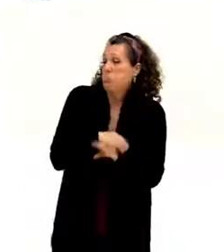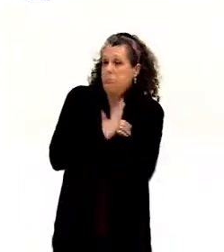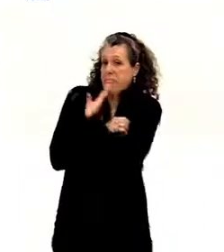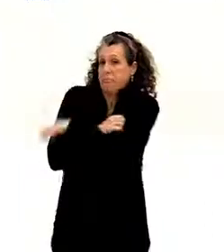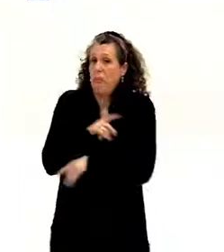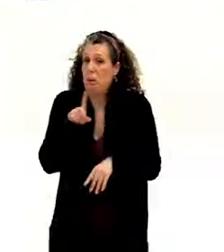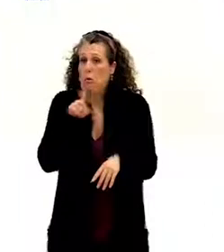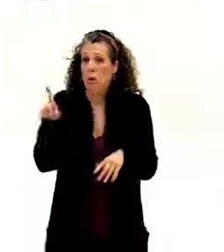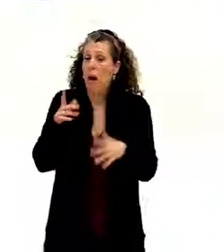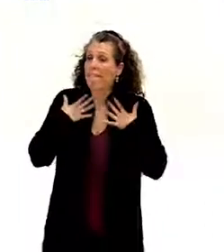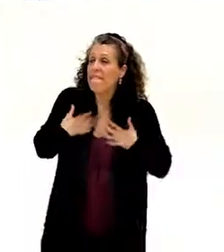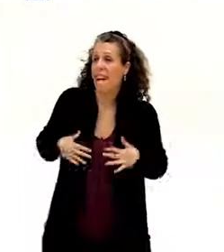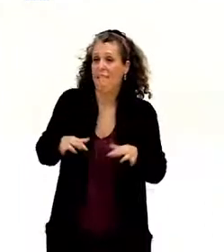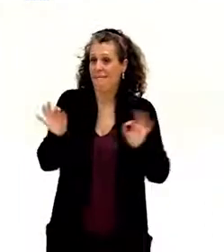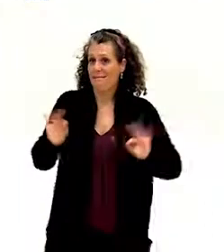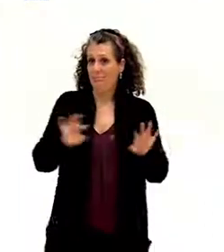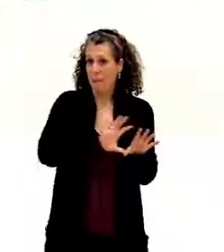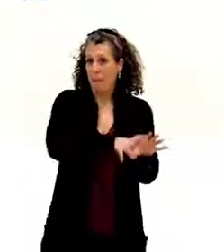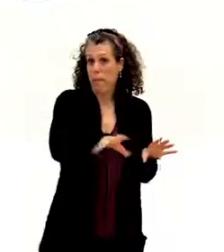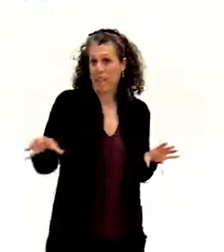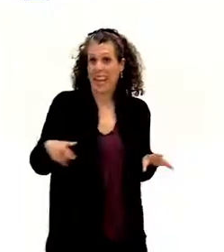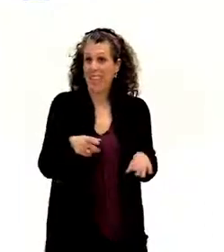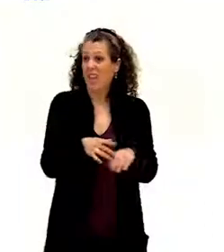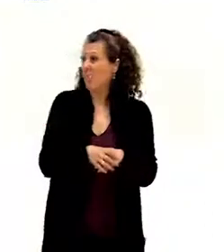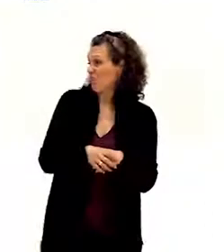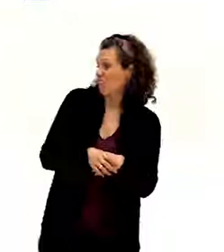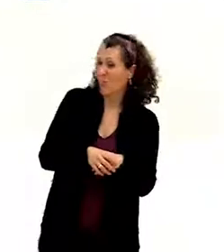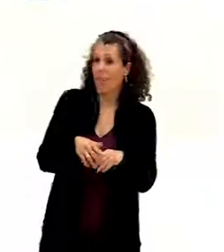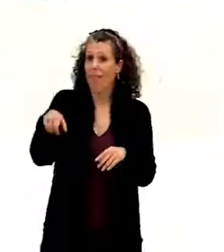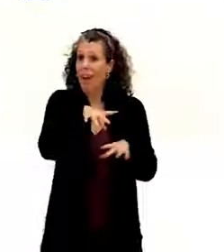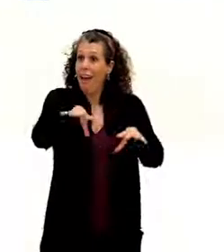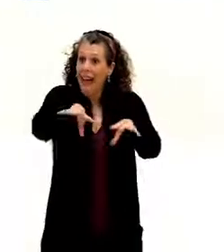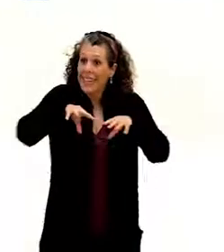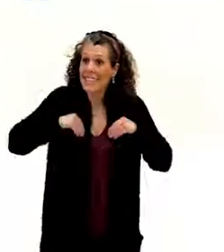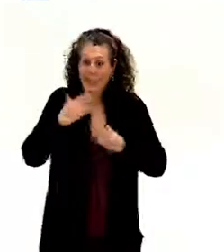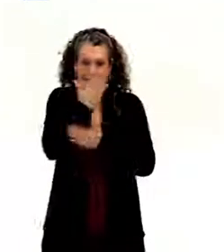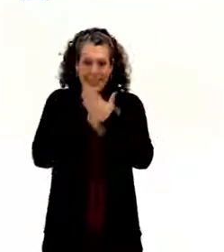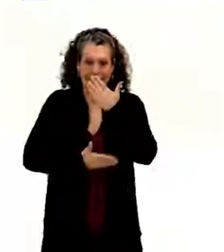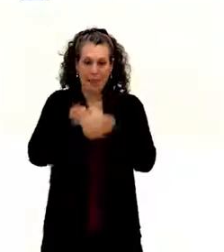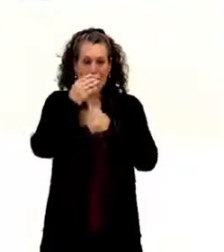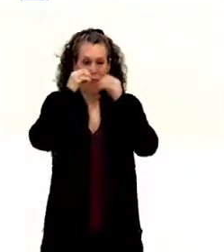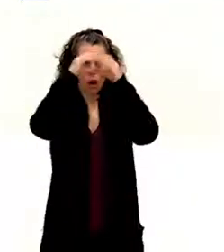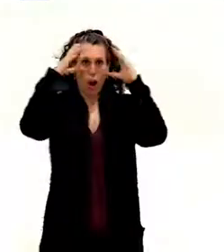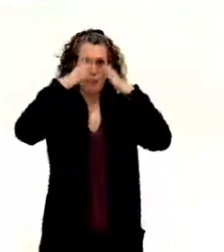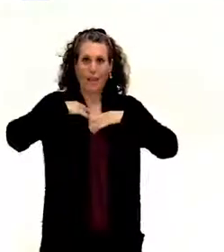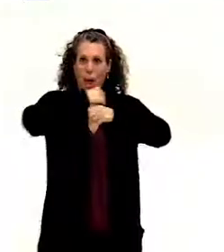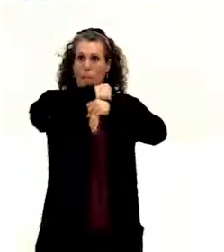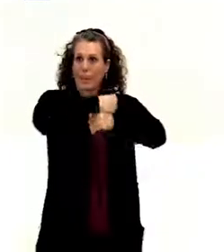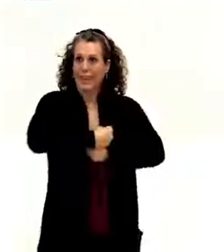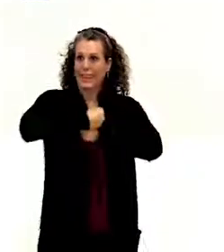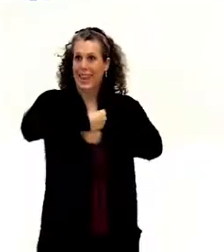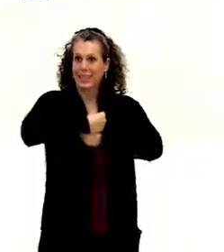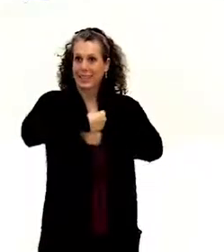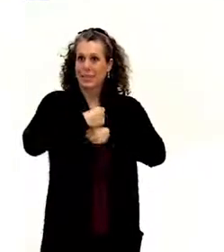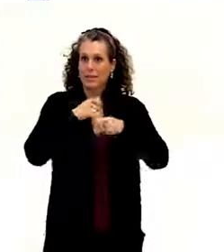member states, I'm afraid to say, to embrace the concept of disability, the protection of disability, as